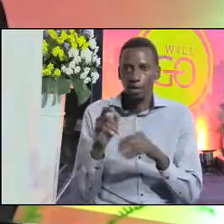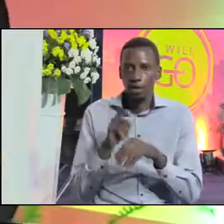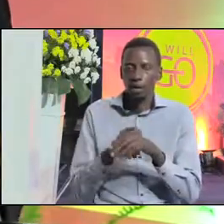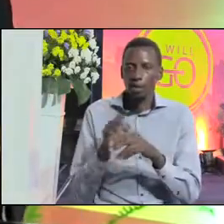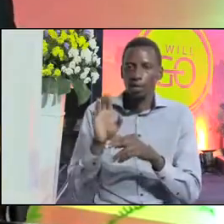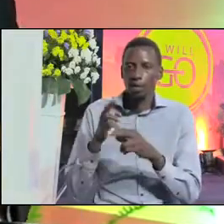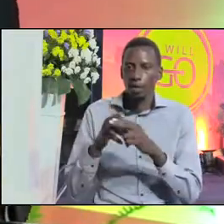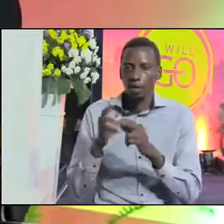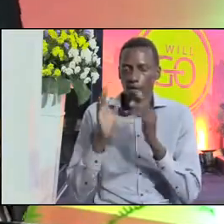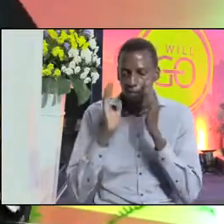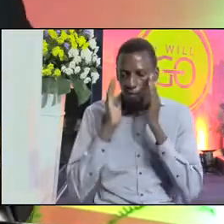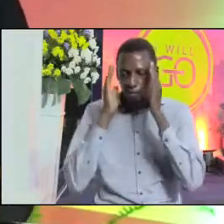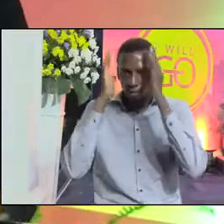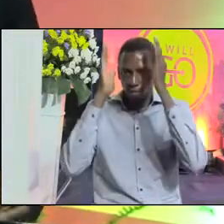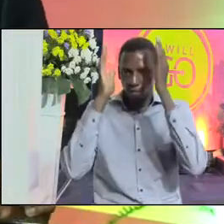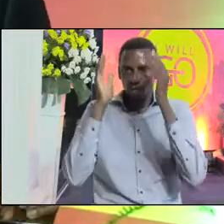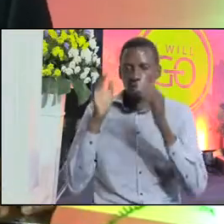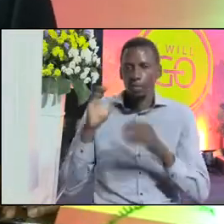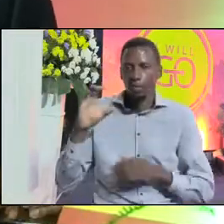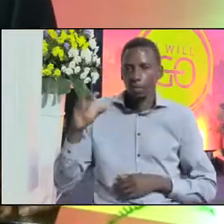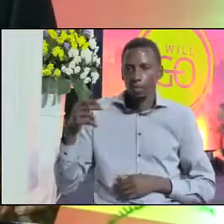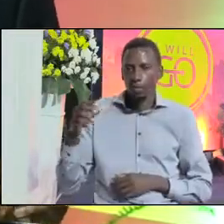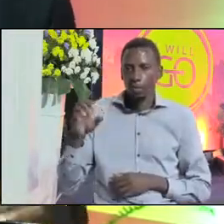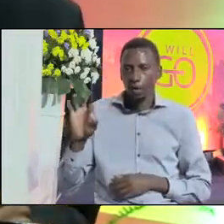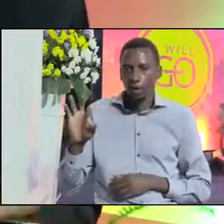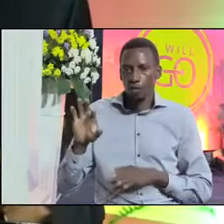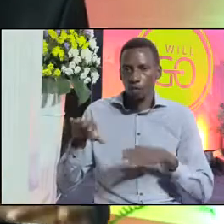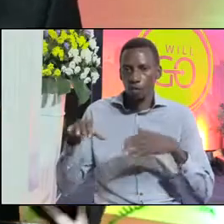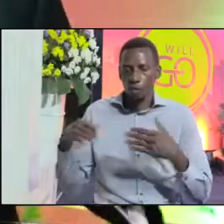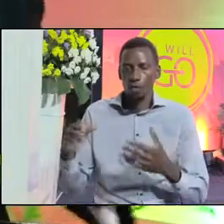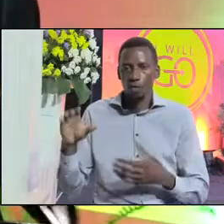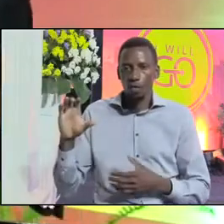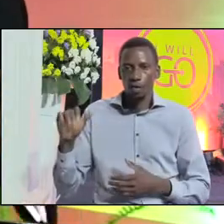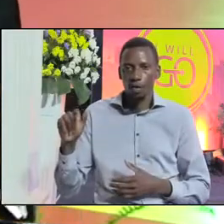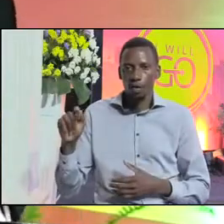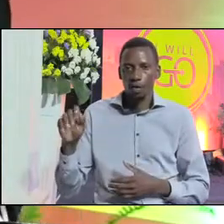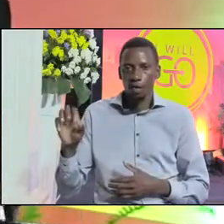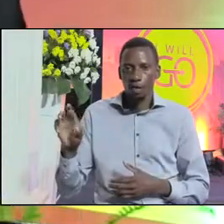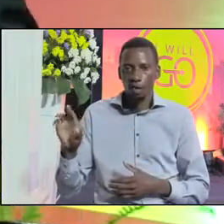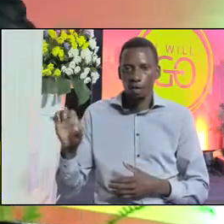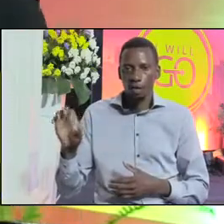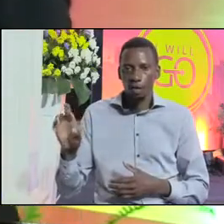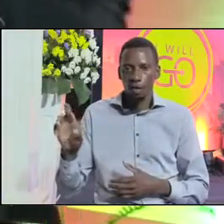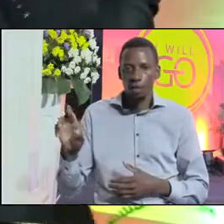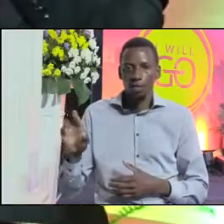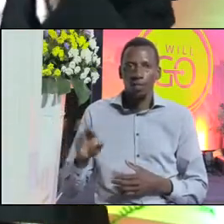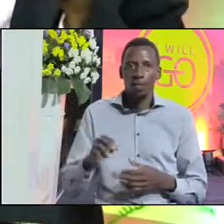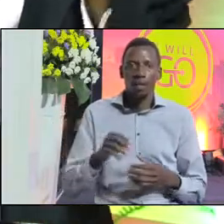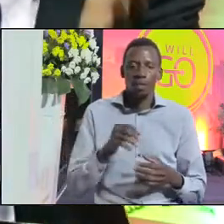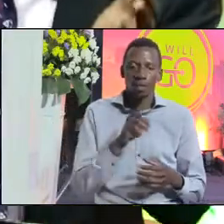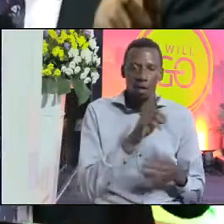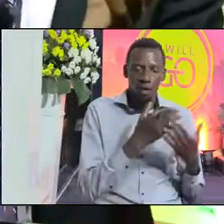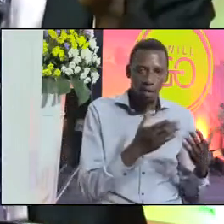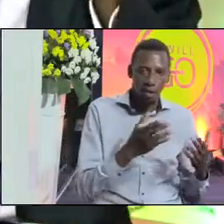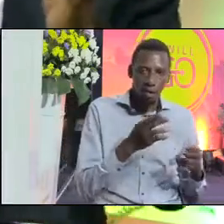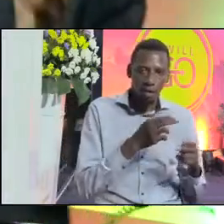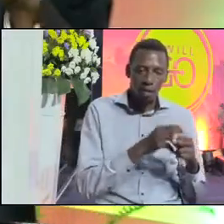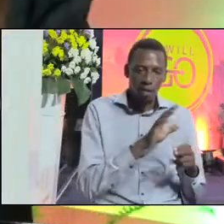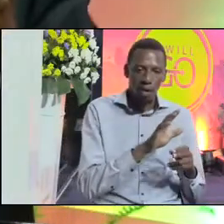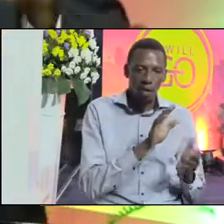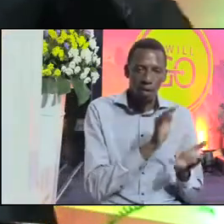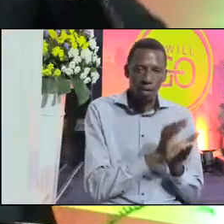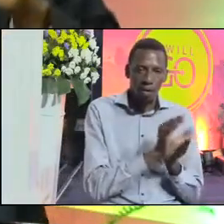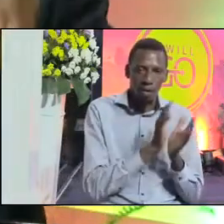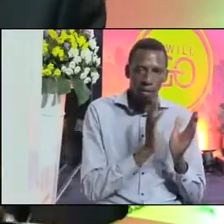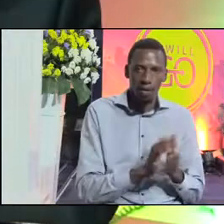a chef. Somebody ought to say amen. It's one thing to call yourself a banker, but you go to another level when you